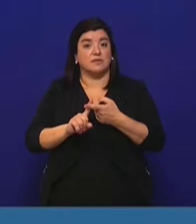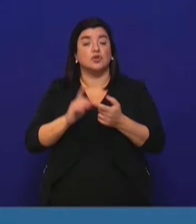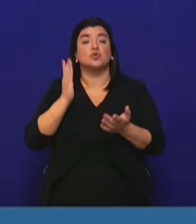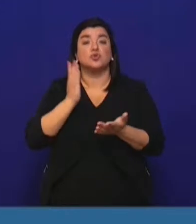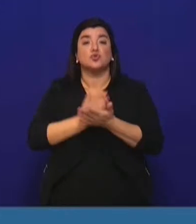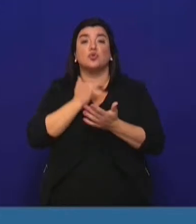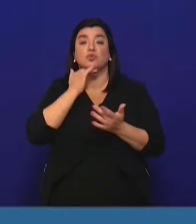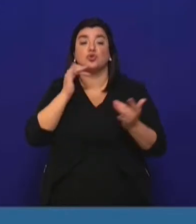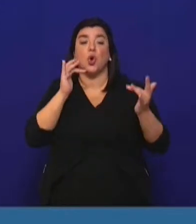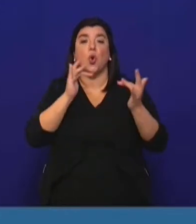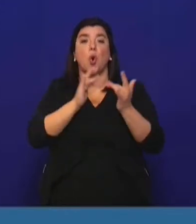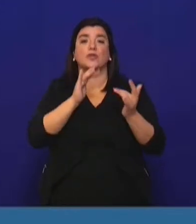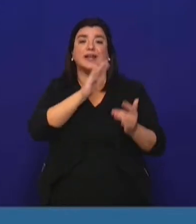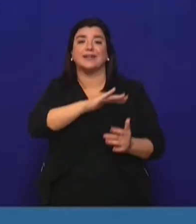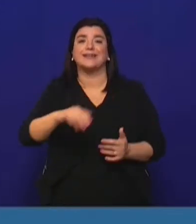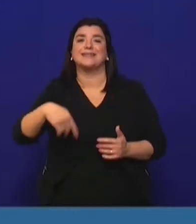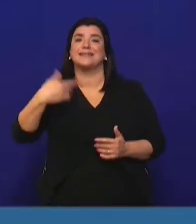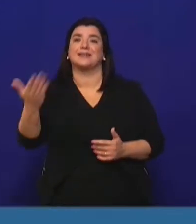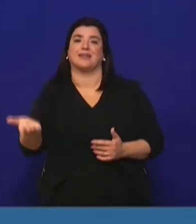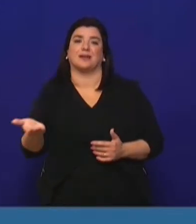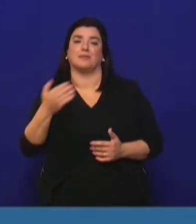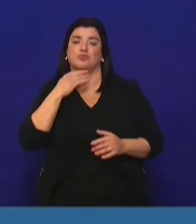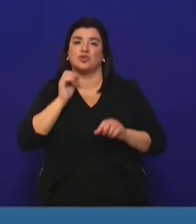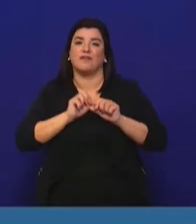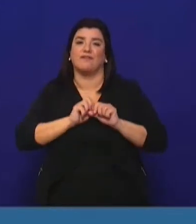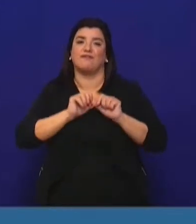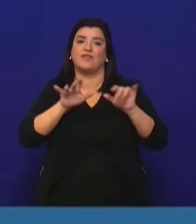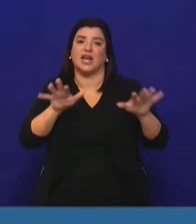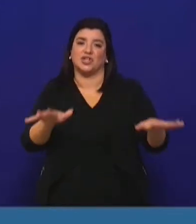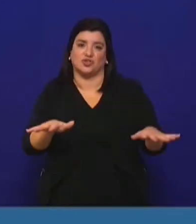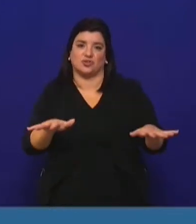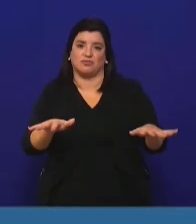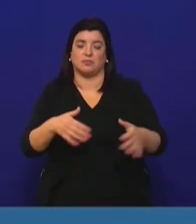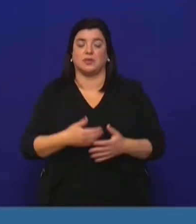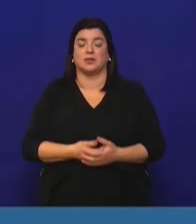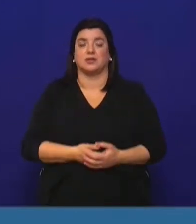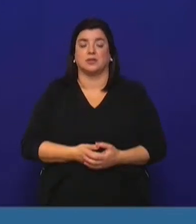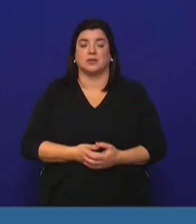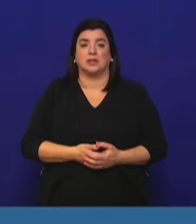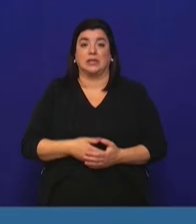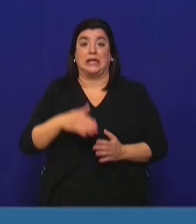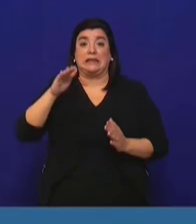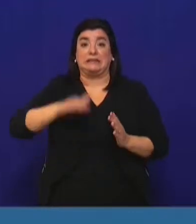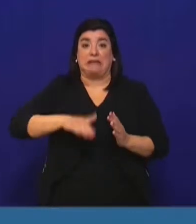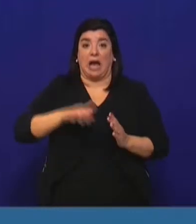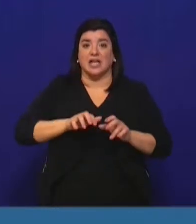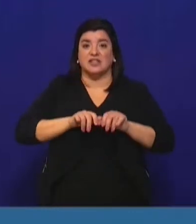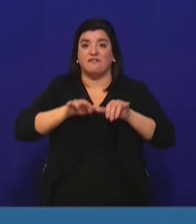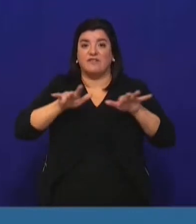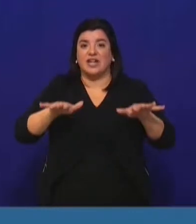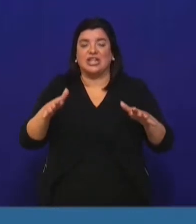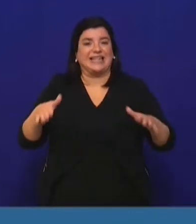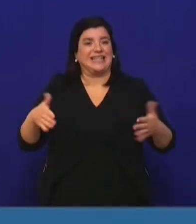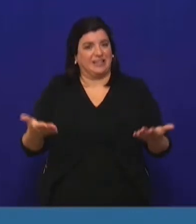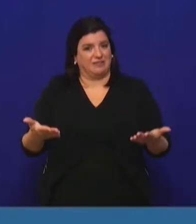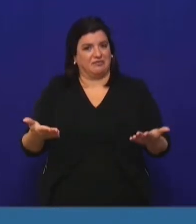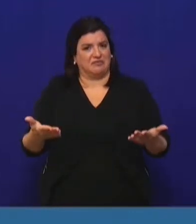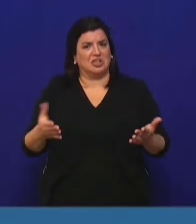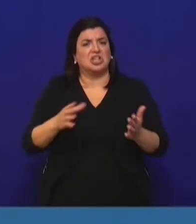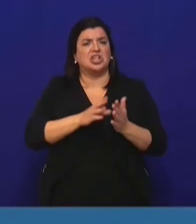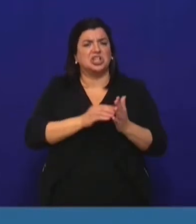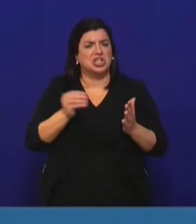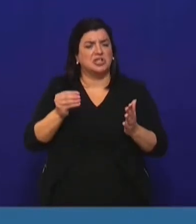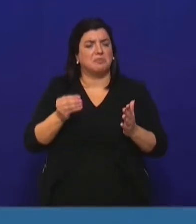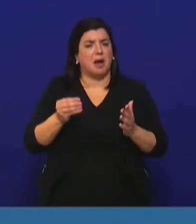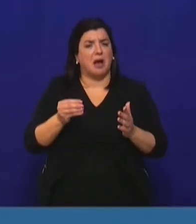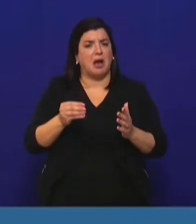iferrixa. Allura l-mod ta' kif inti tista' timminimizza ir-riskju li inti jinfirrixlek il-varjant huwa simili ħafna bħalma rnexxinna